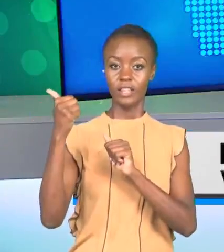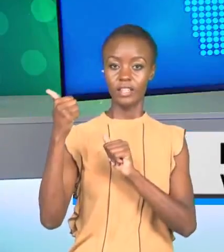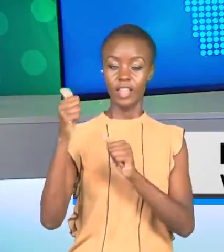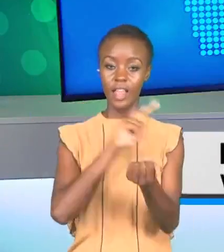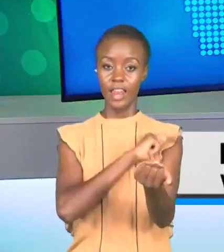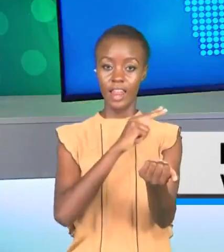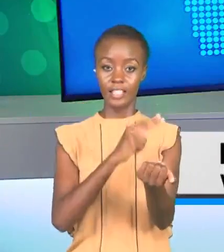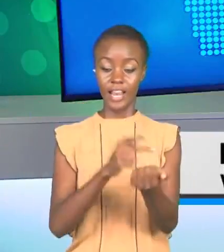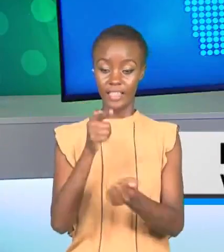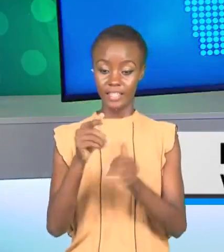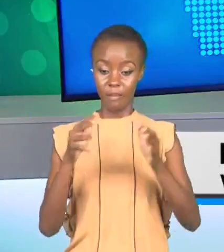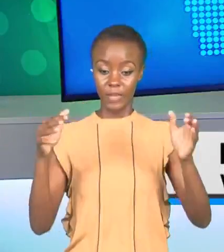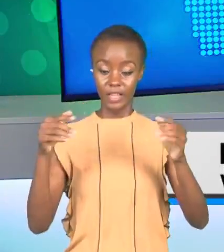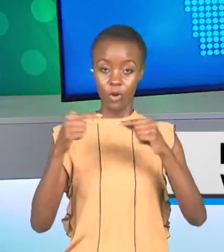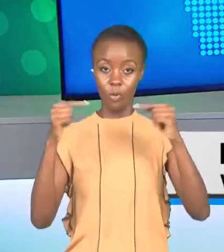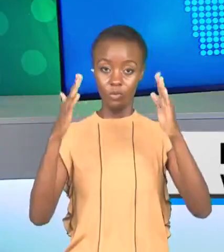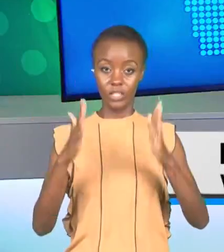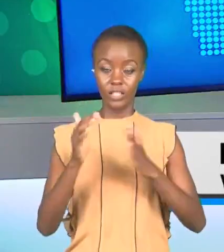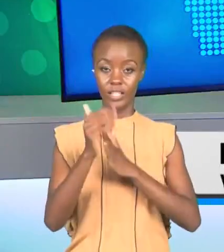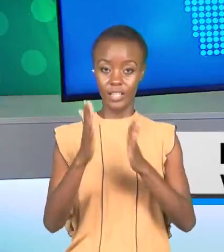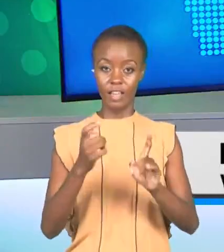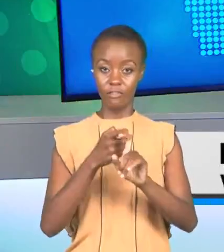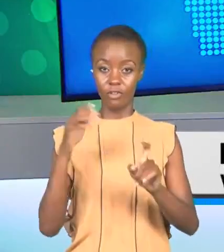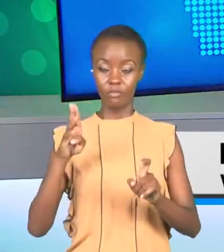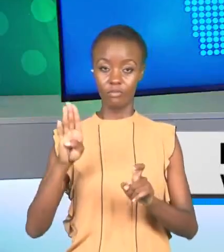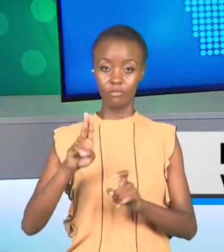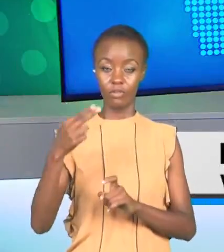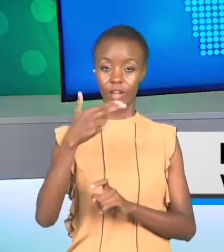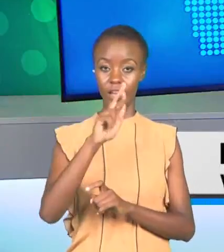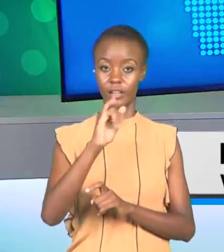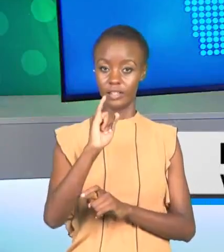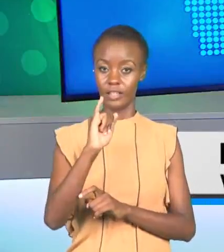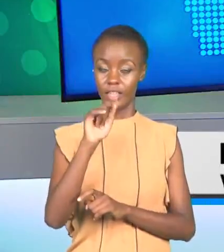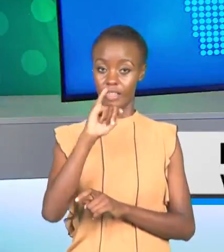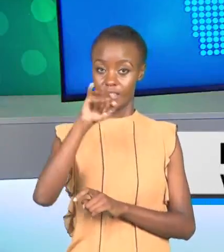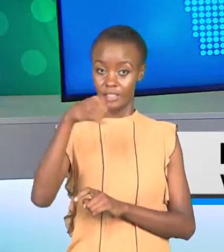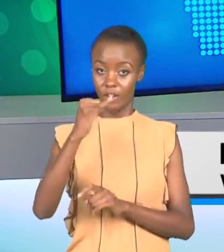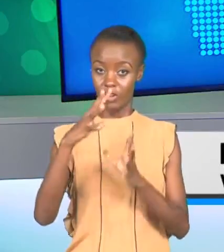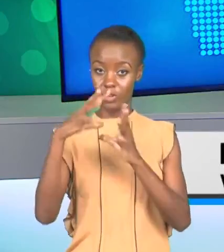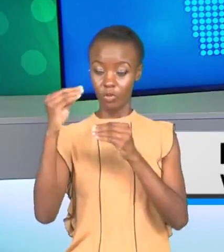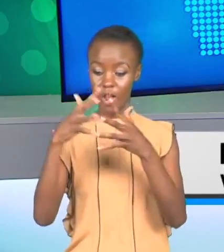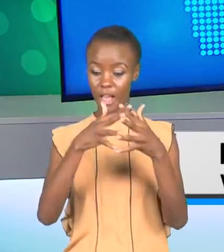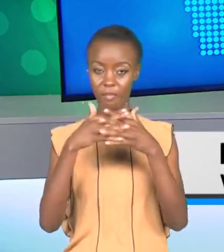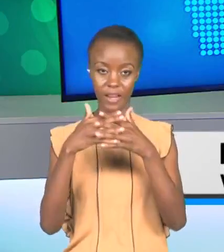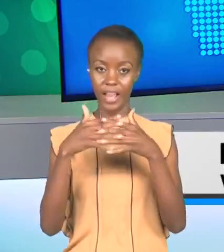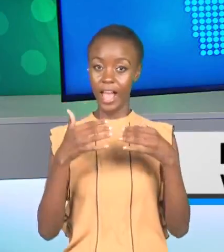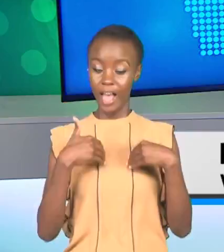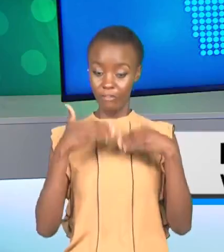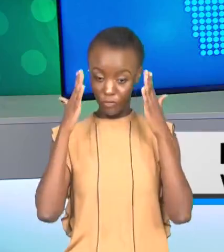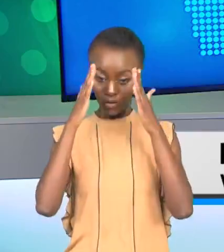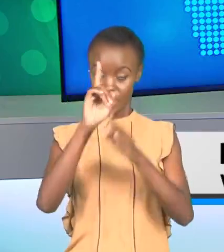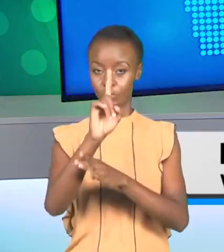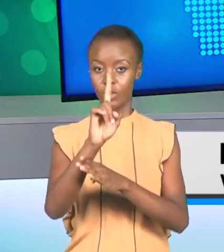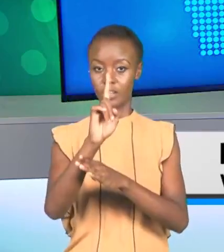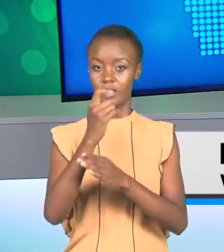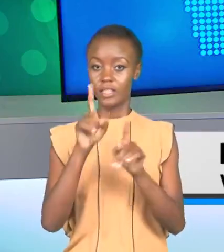to incumbent President Muhammadu Buhari in the upcoming election. His January trip to Washington had a simple goal and claims